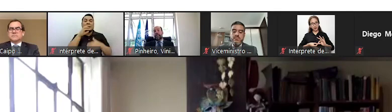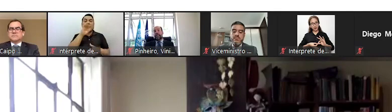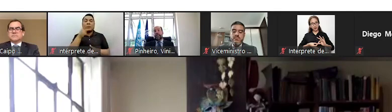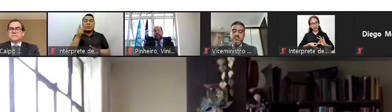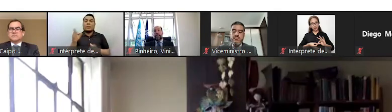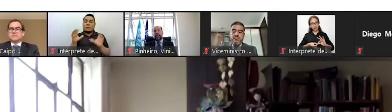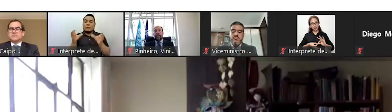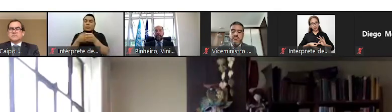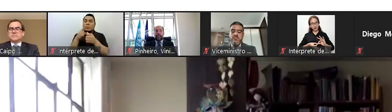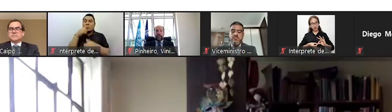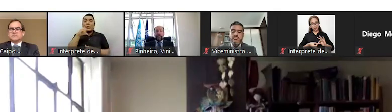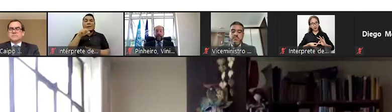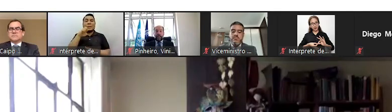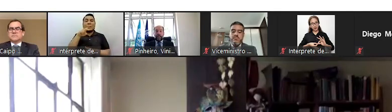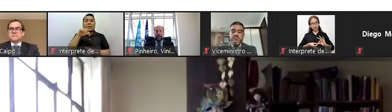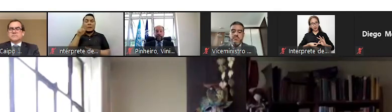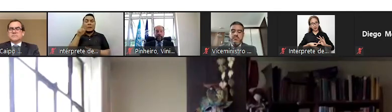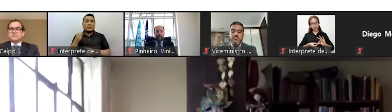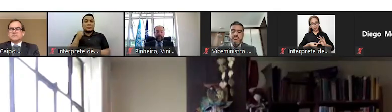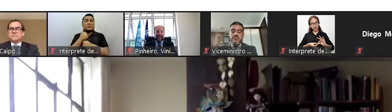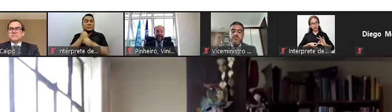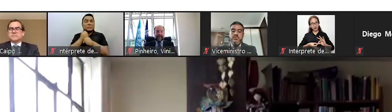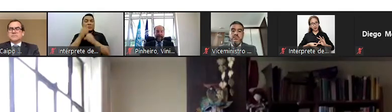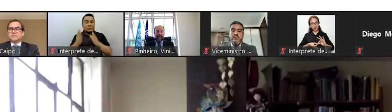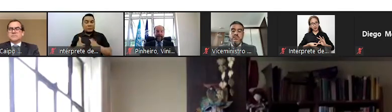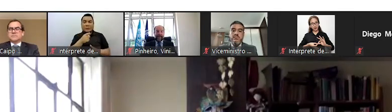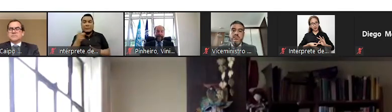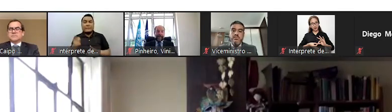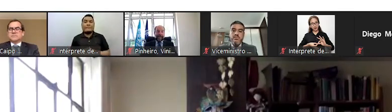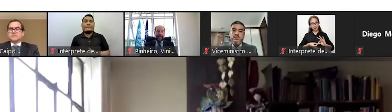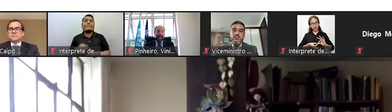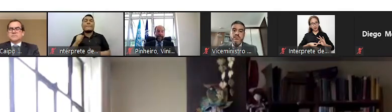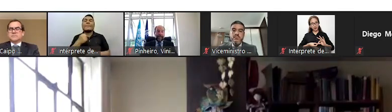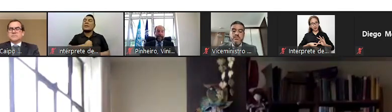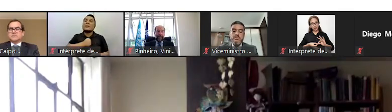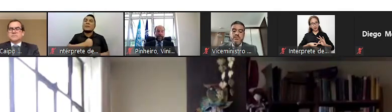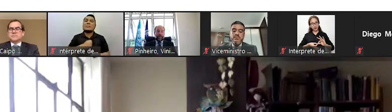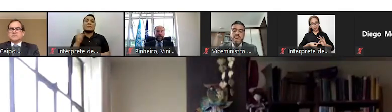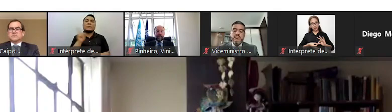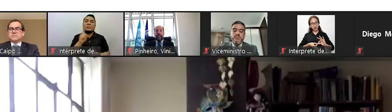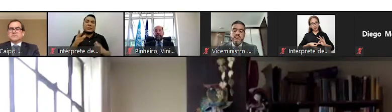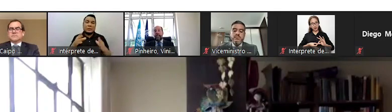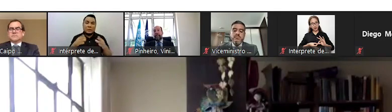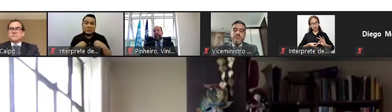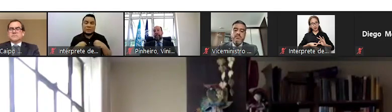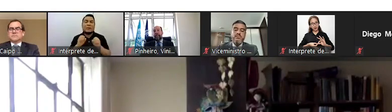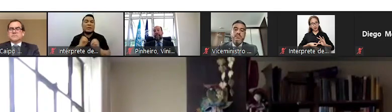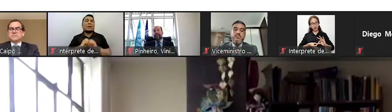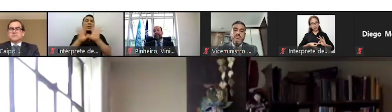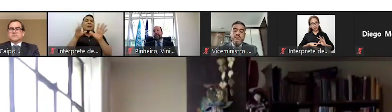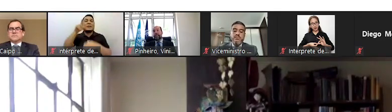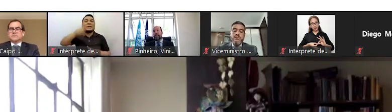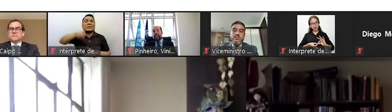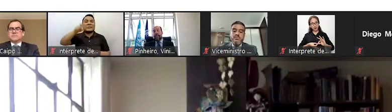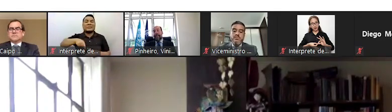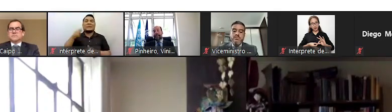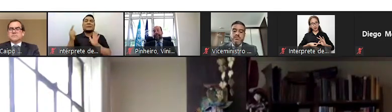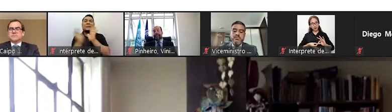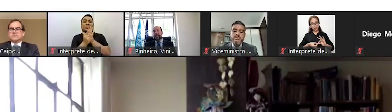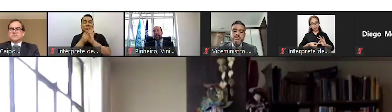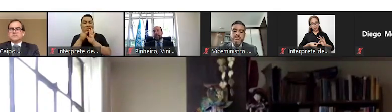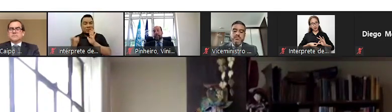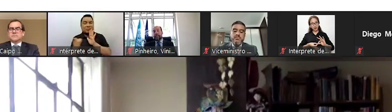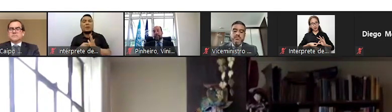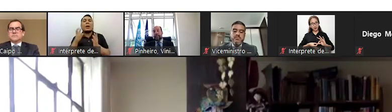labor my uh my colleague carmen fuentes also knows that the workers i are